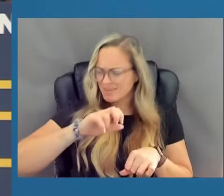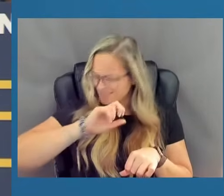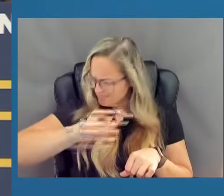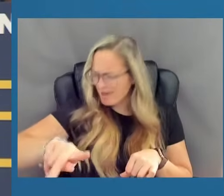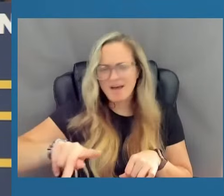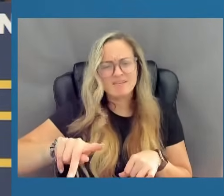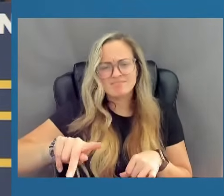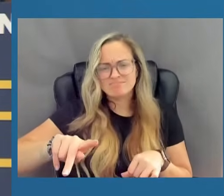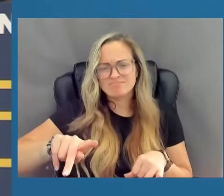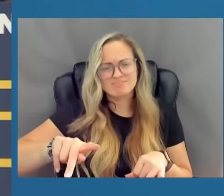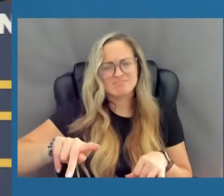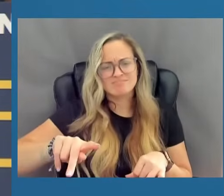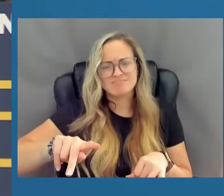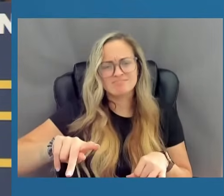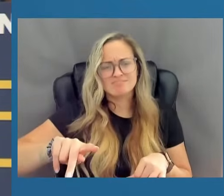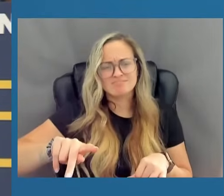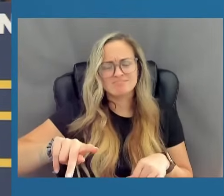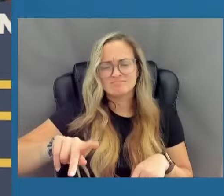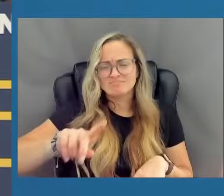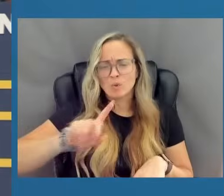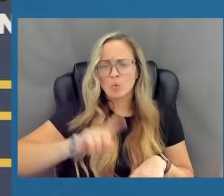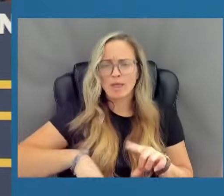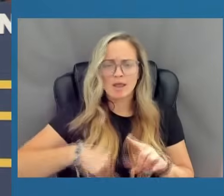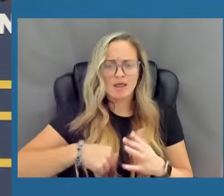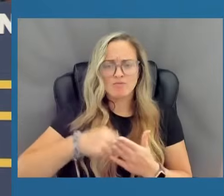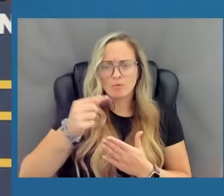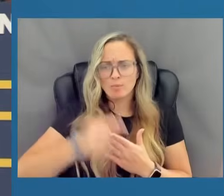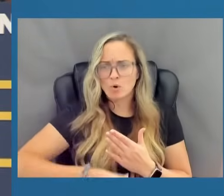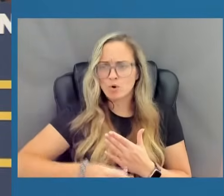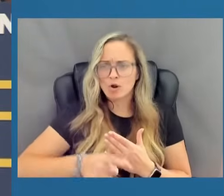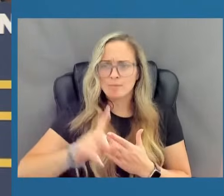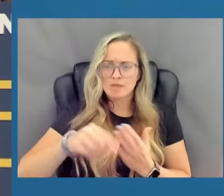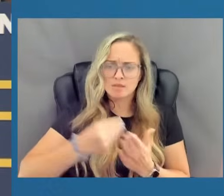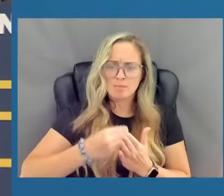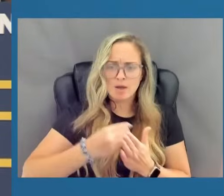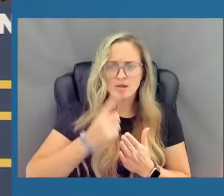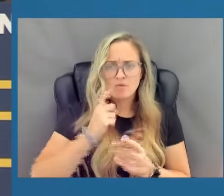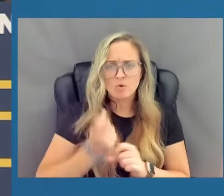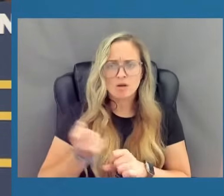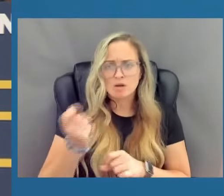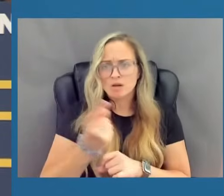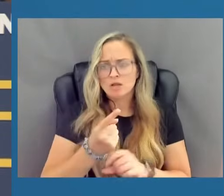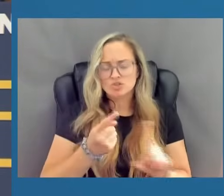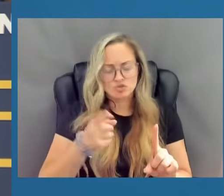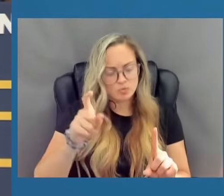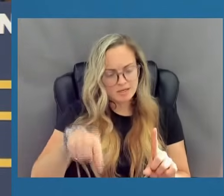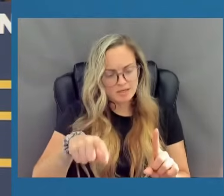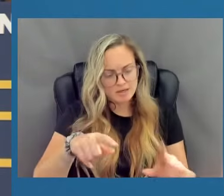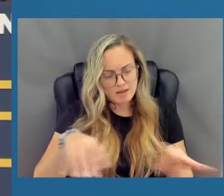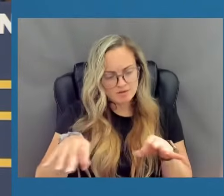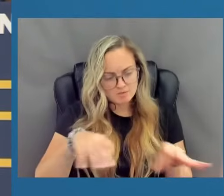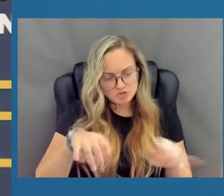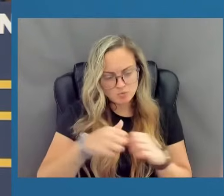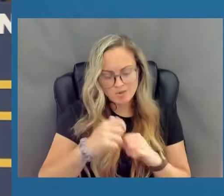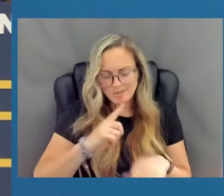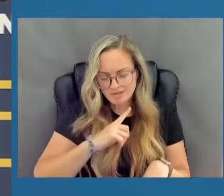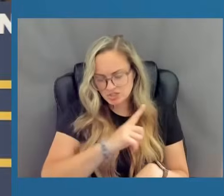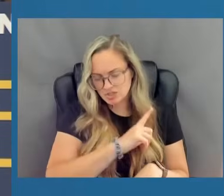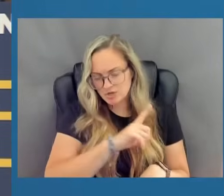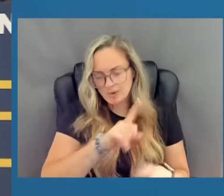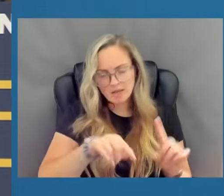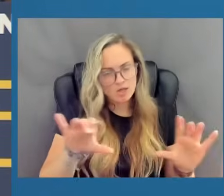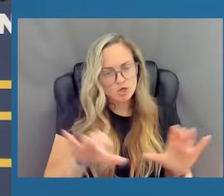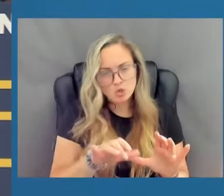You can't put it on a program that you're going to need the money for the next year. We had to have this explanation with the legislature. You can't do